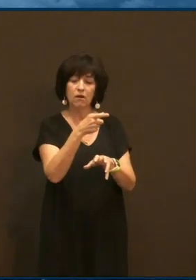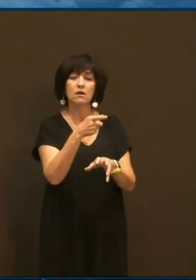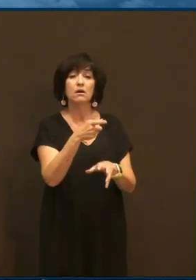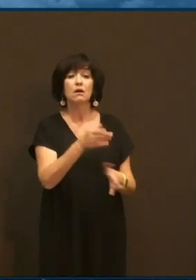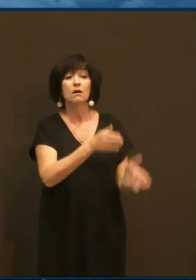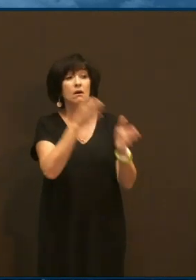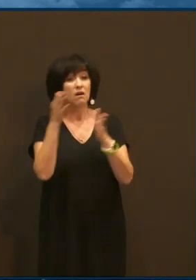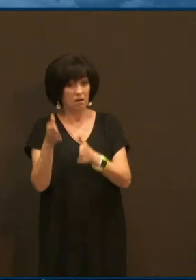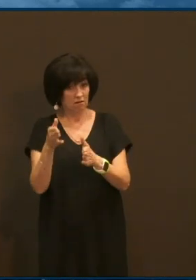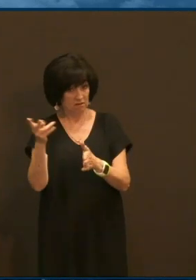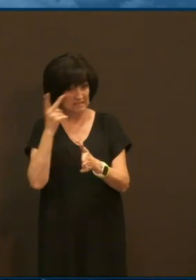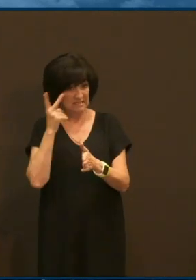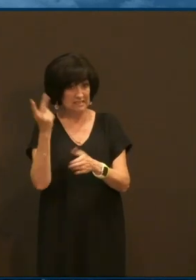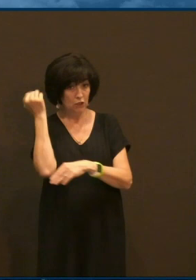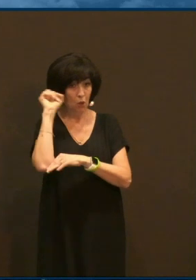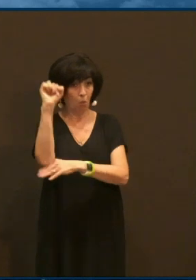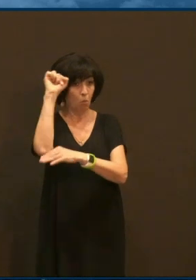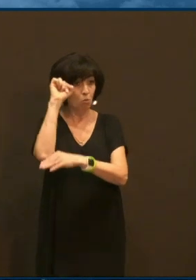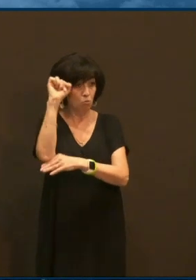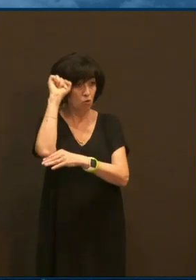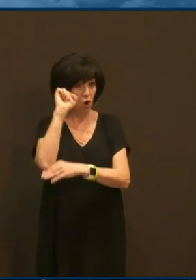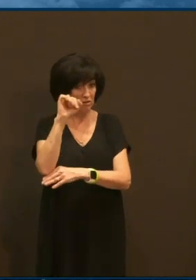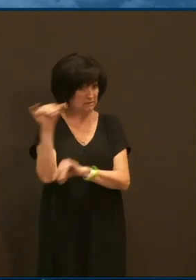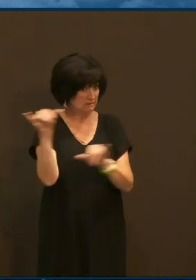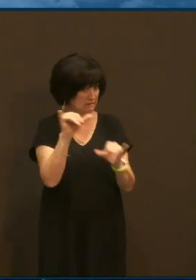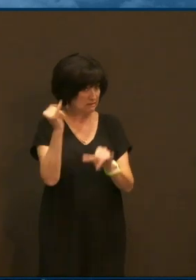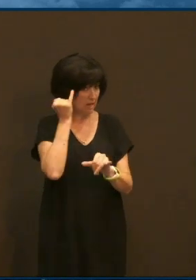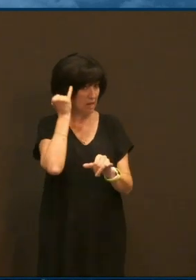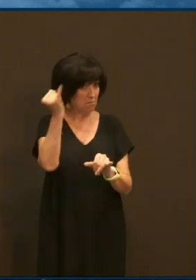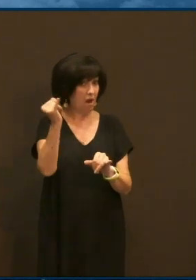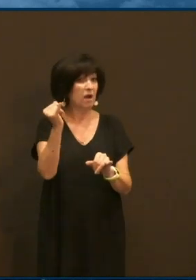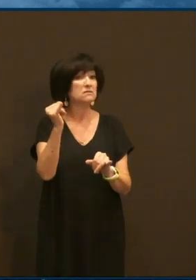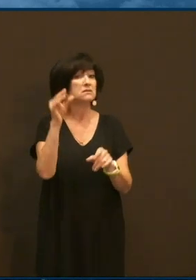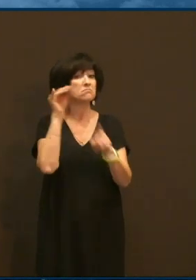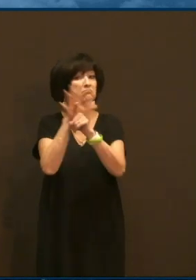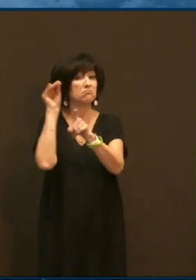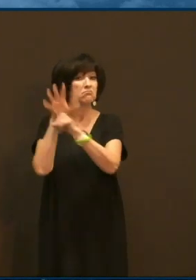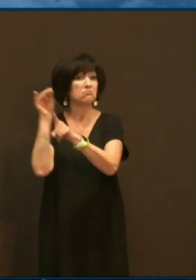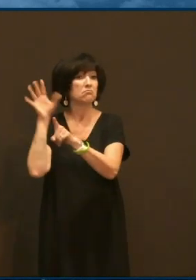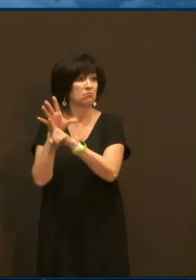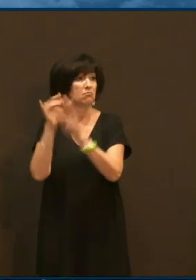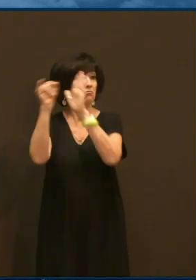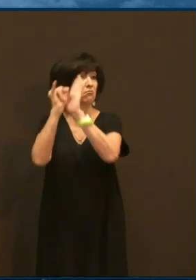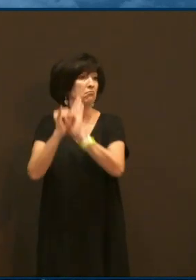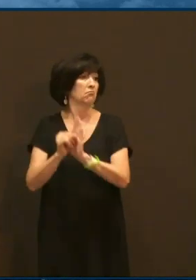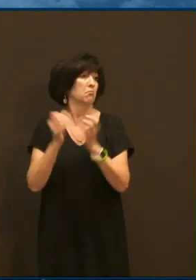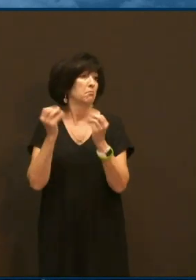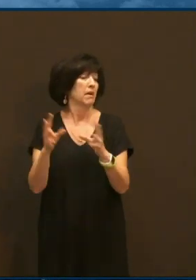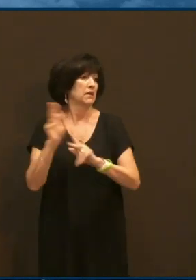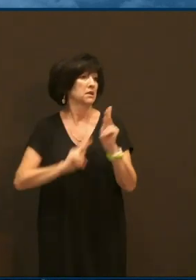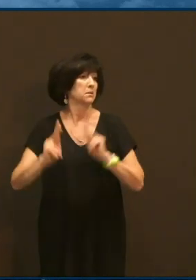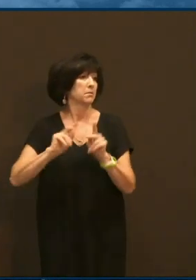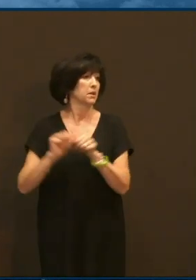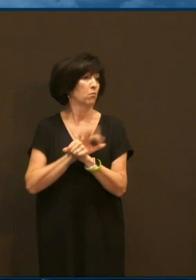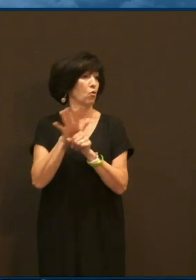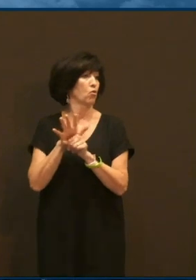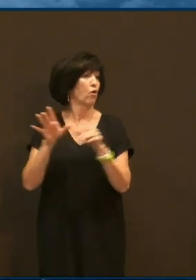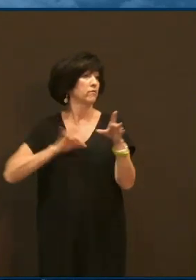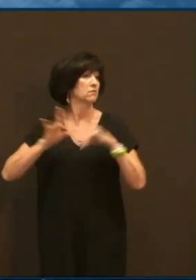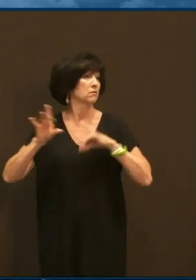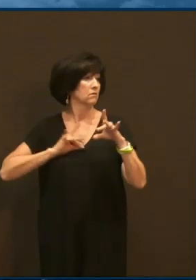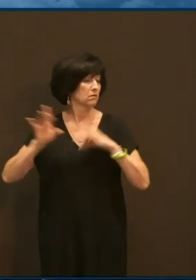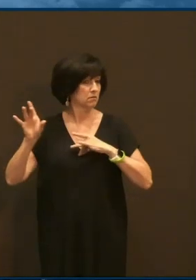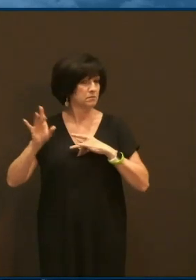who were close together in large gatherings to get tested. I don't know if we have any evidence of that yet or not. Yeah, we don't have